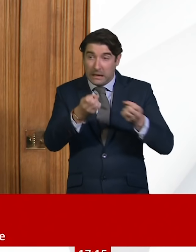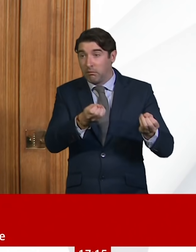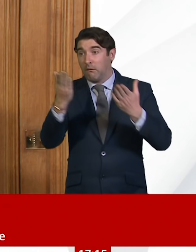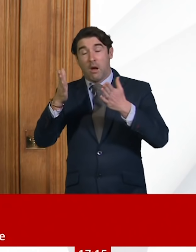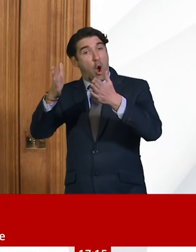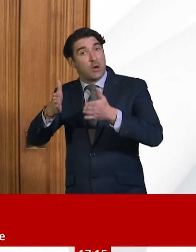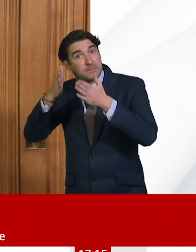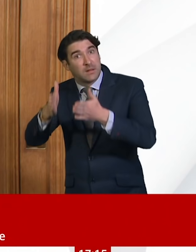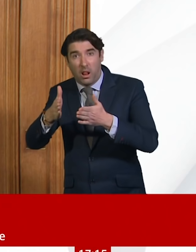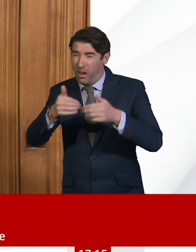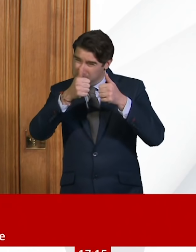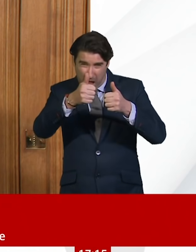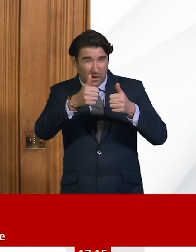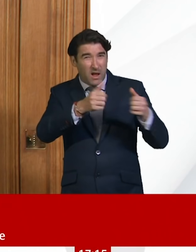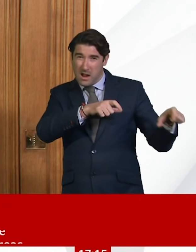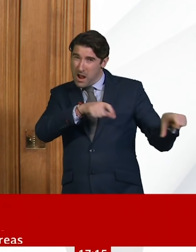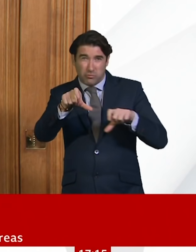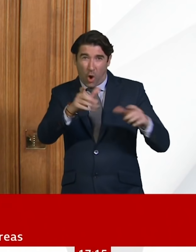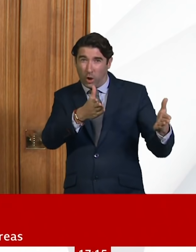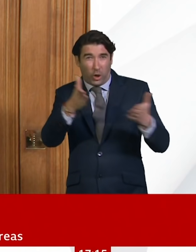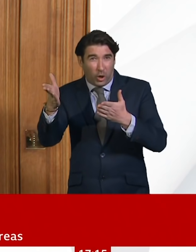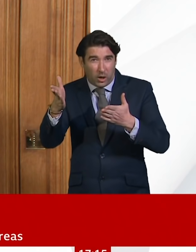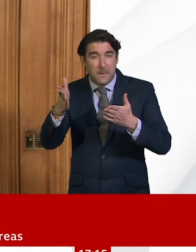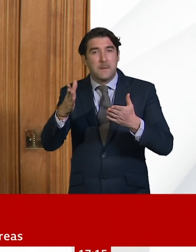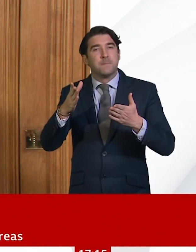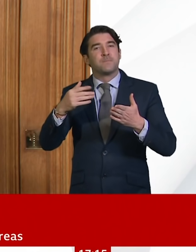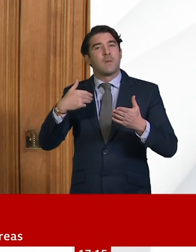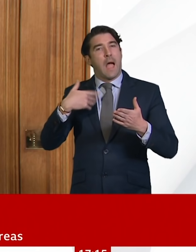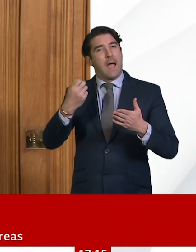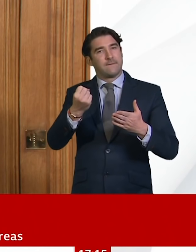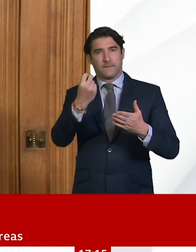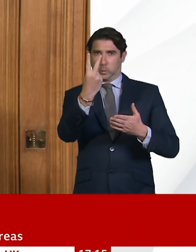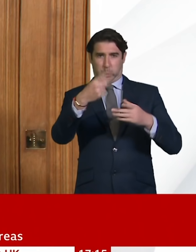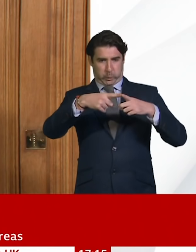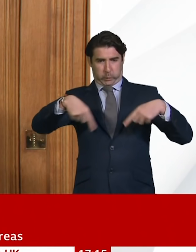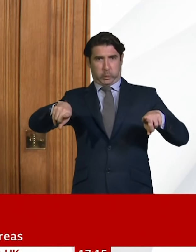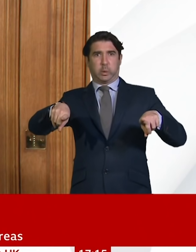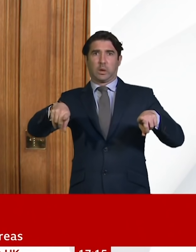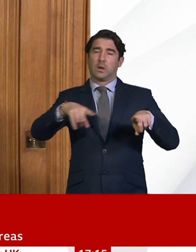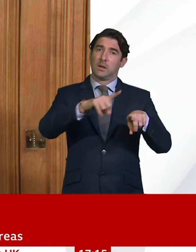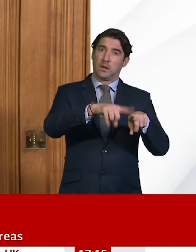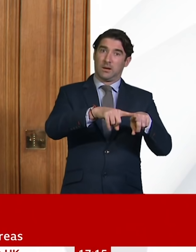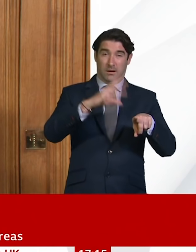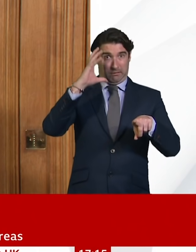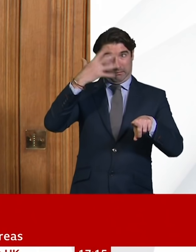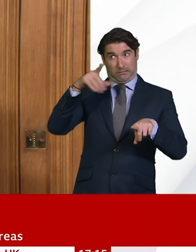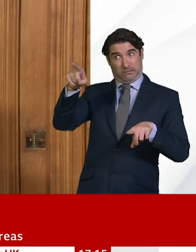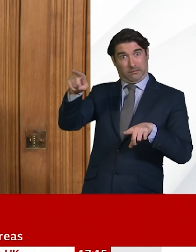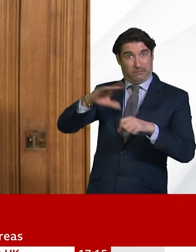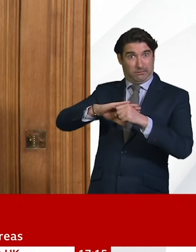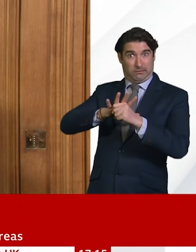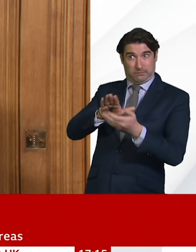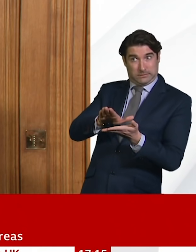continues. But we are just pointing out that the direction of travel for both hospitals and intensive care is clearly going in the wrong